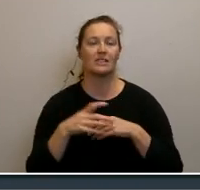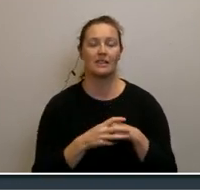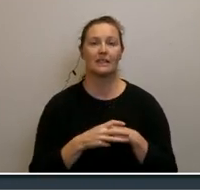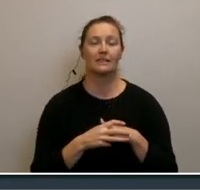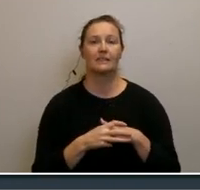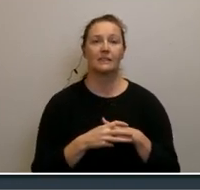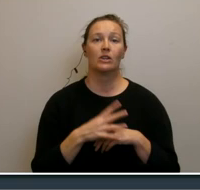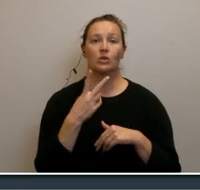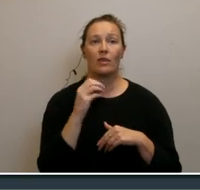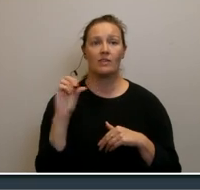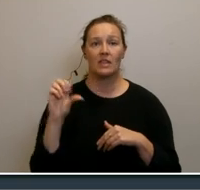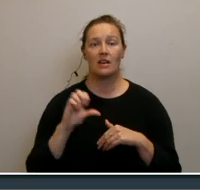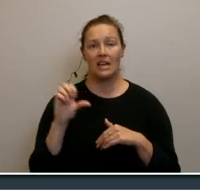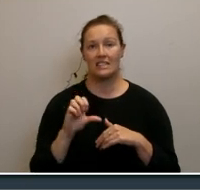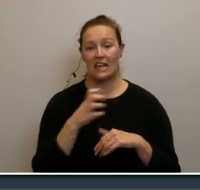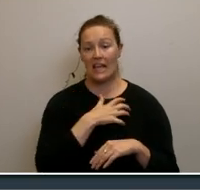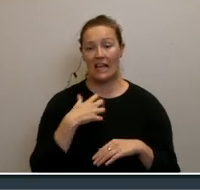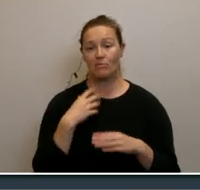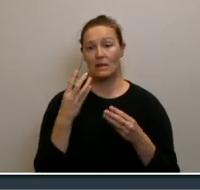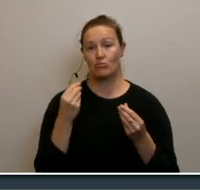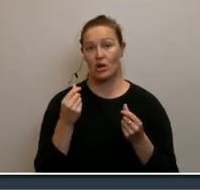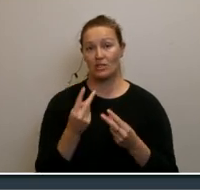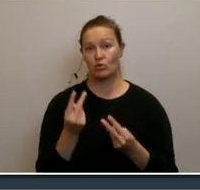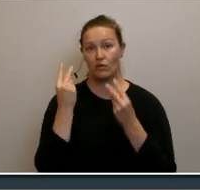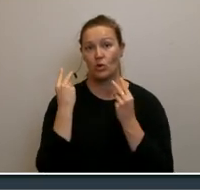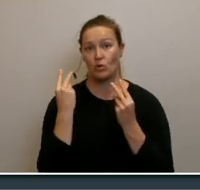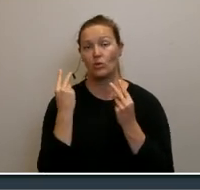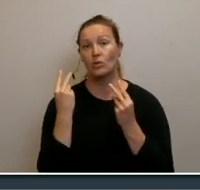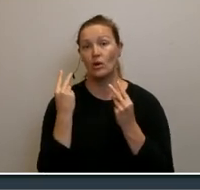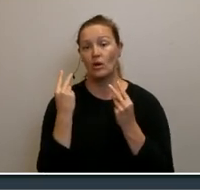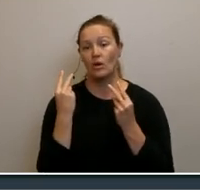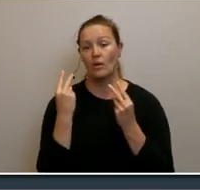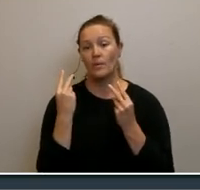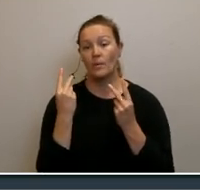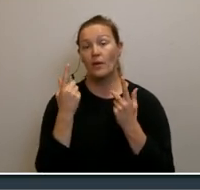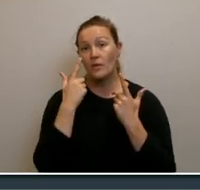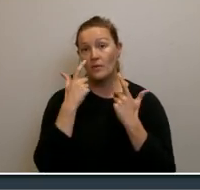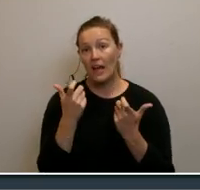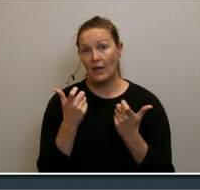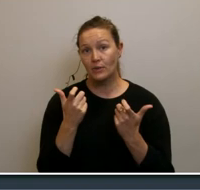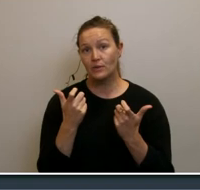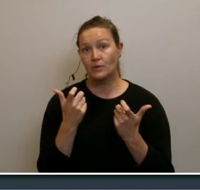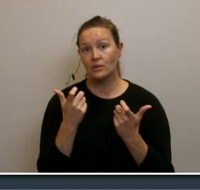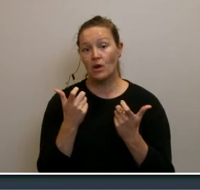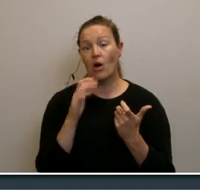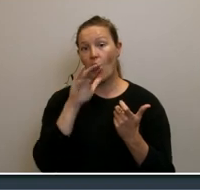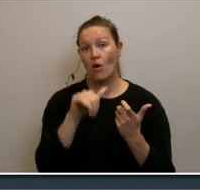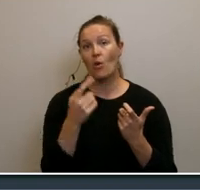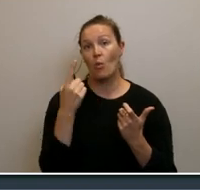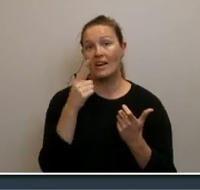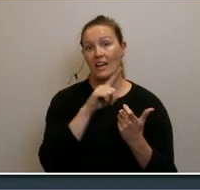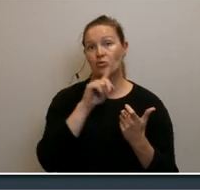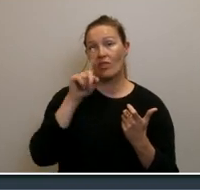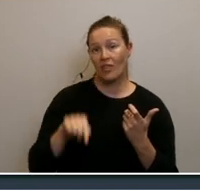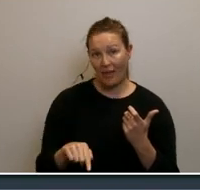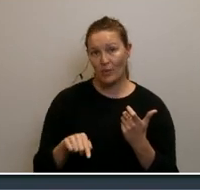So in 2019, the government's electricity price review commission found that in excess of 100,000 homes